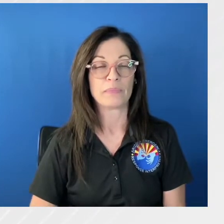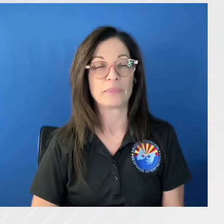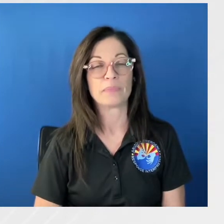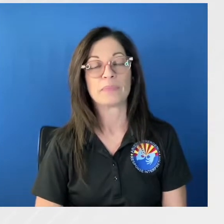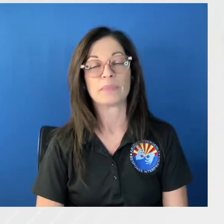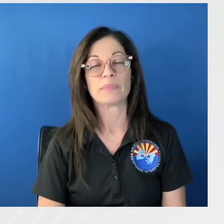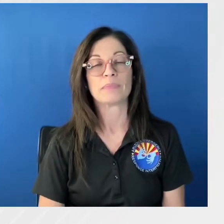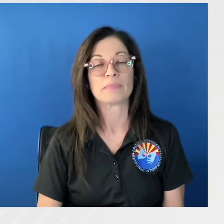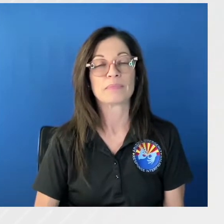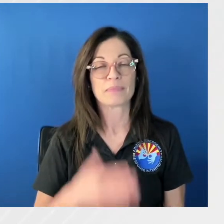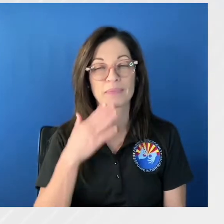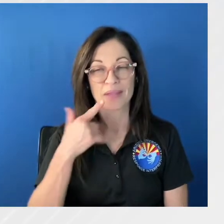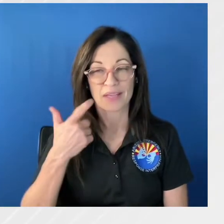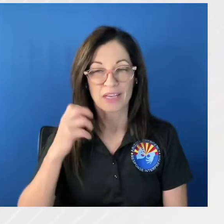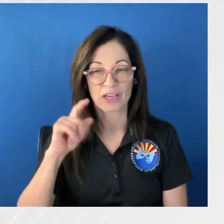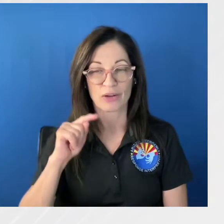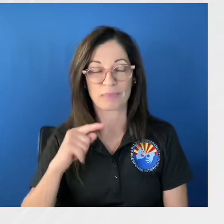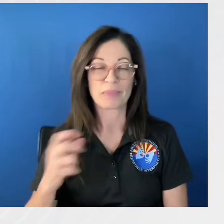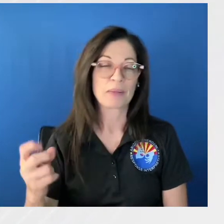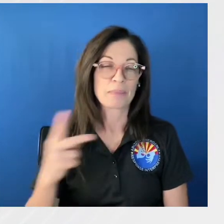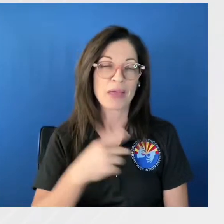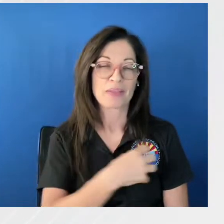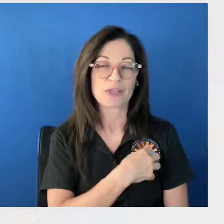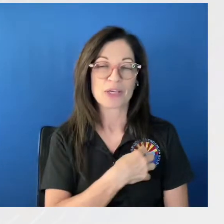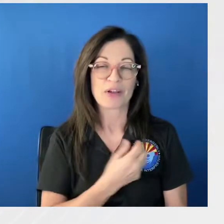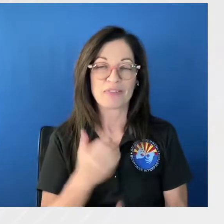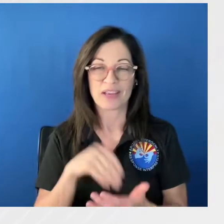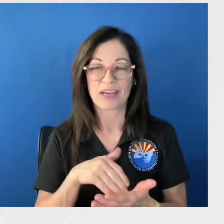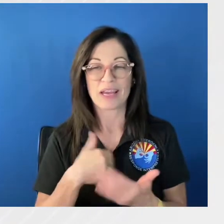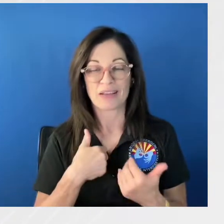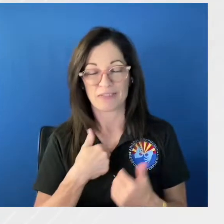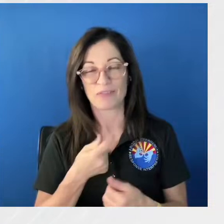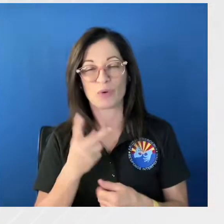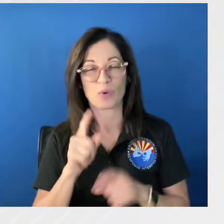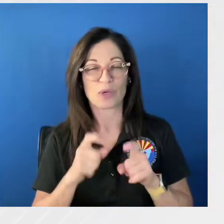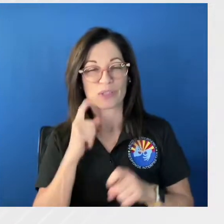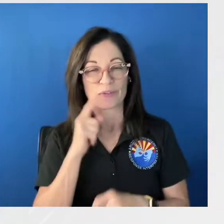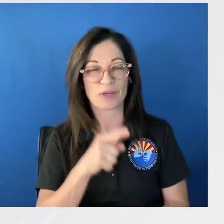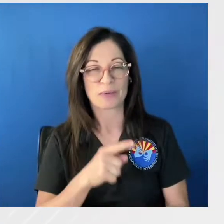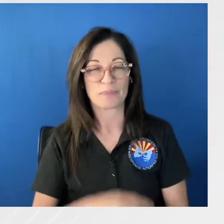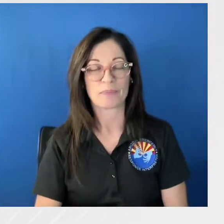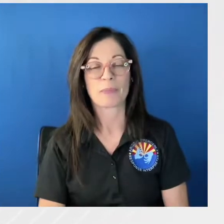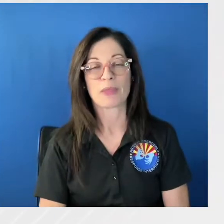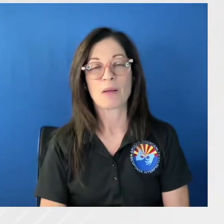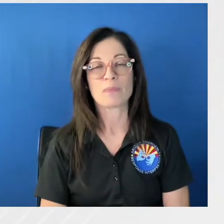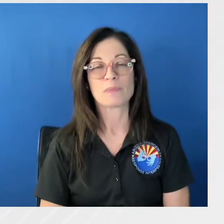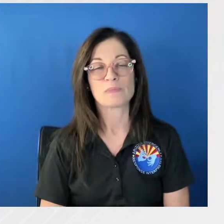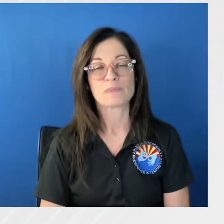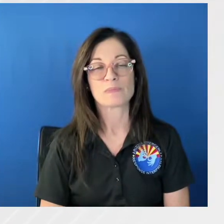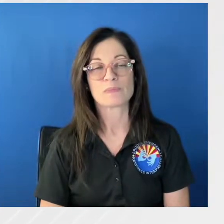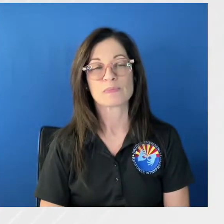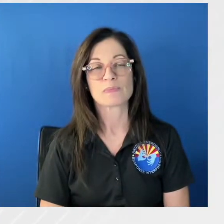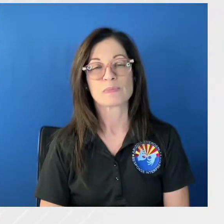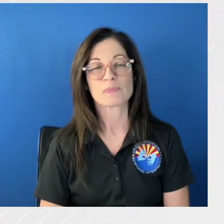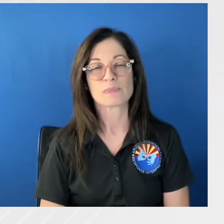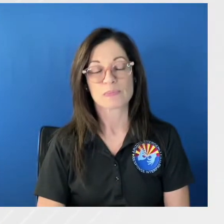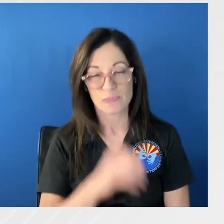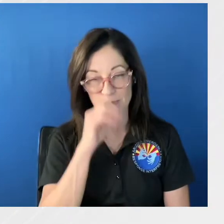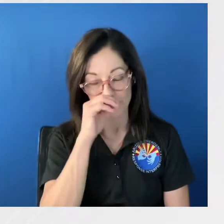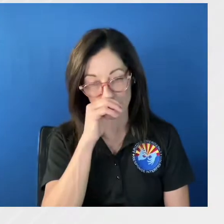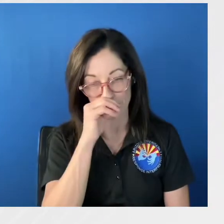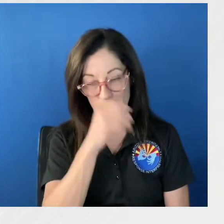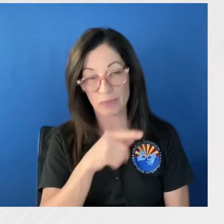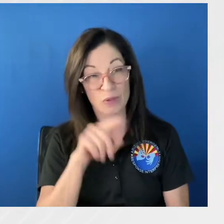Thank you, Garrett. Next up, we're going to bring back up the sheriff. He's got some questions. You guys can help me out with this. Remember what I said when bad